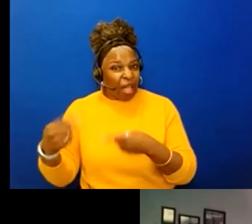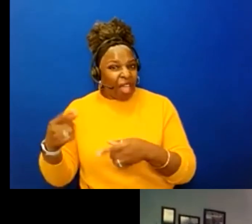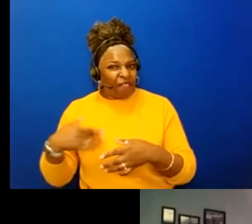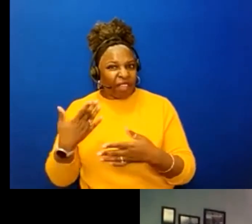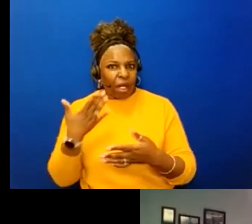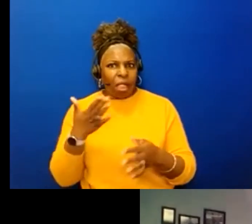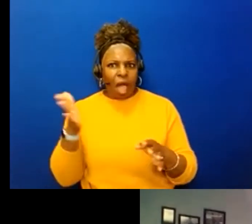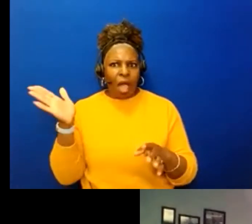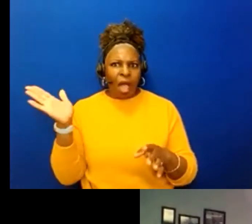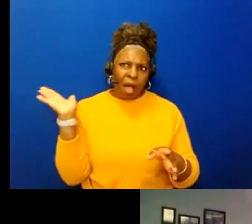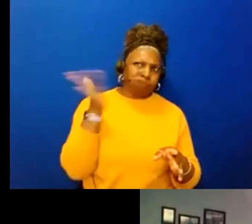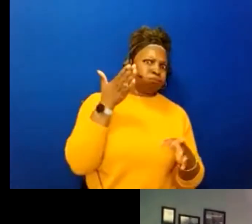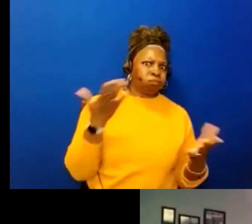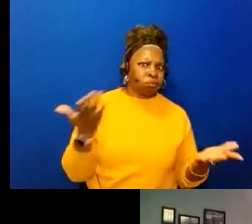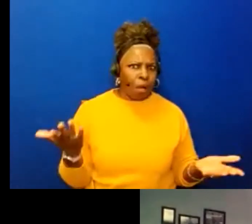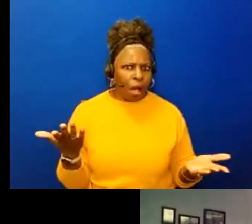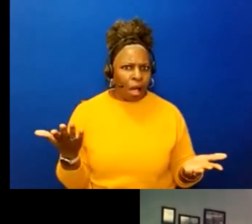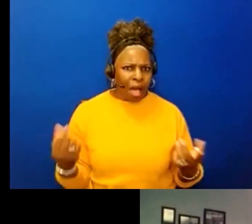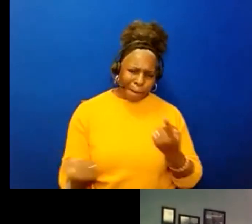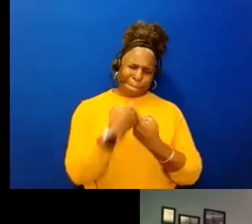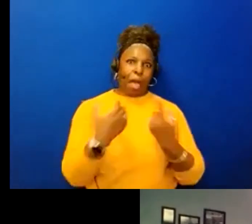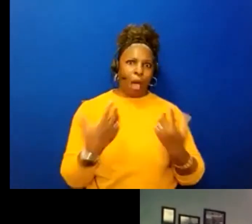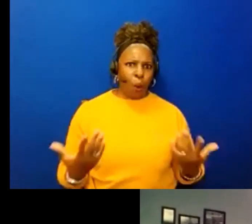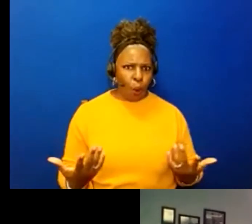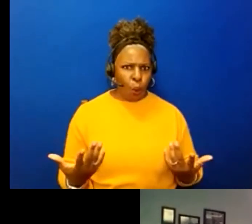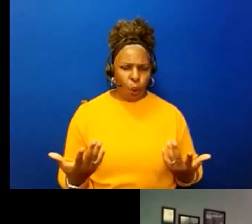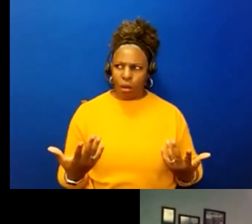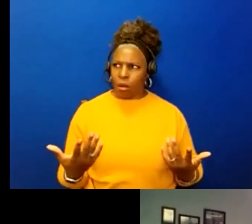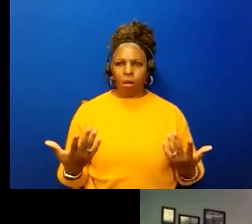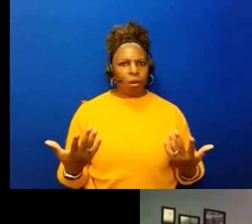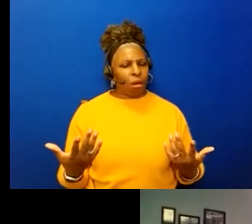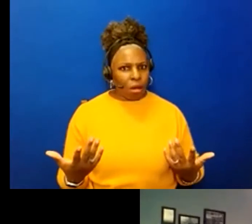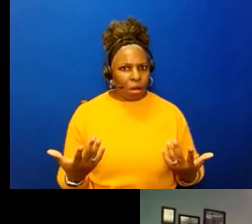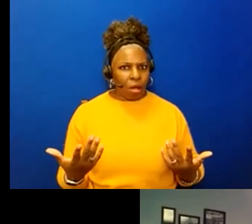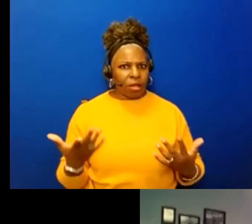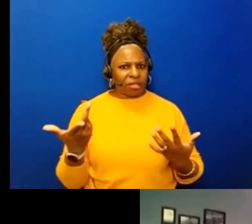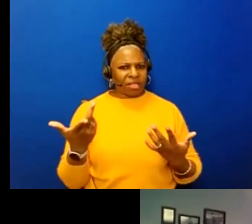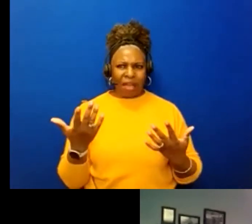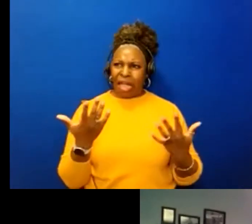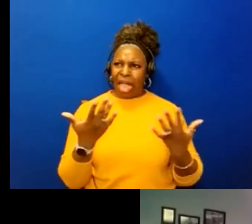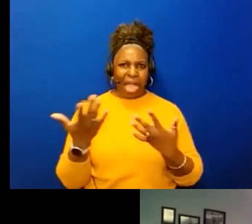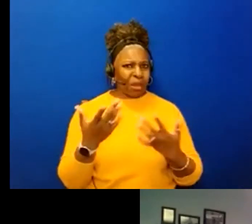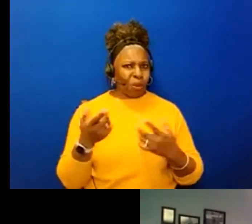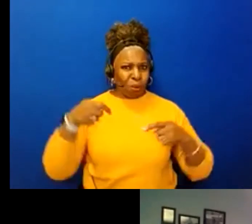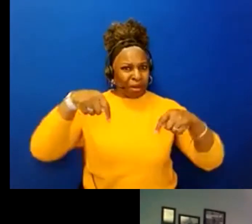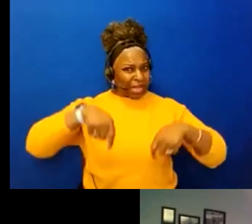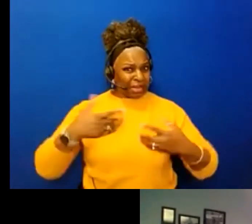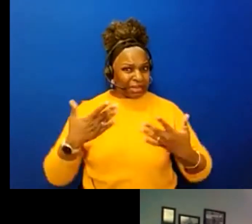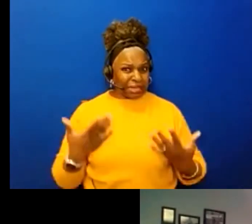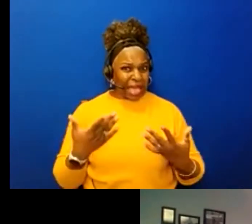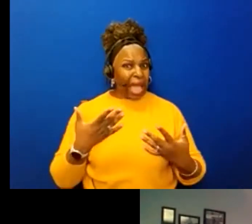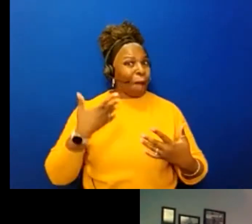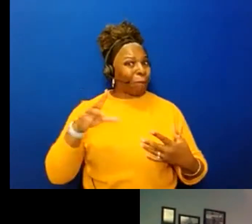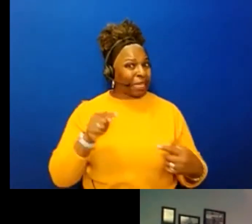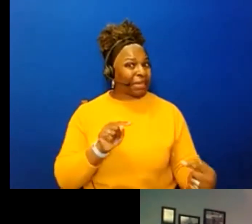have to be a performance like it is in my world. It could be anyone on this call will have faced challenges, and we've all